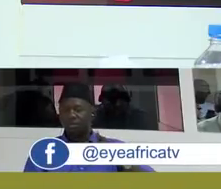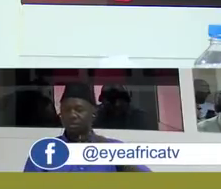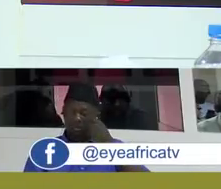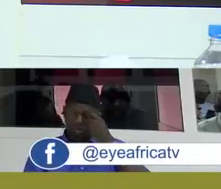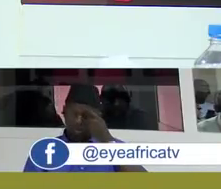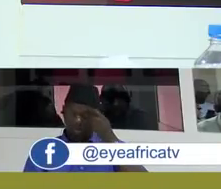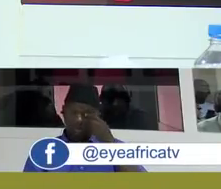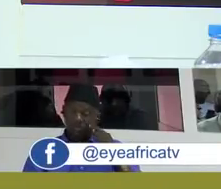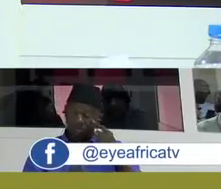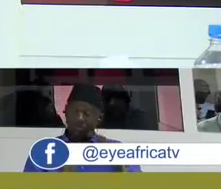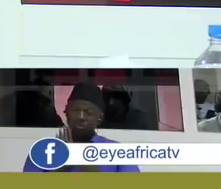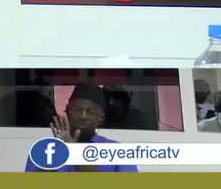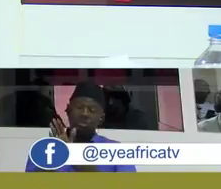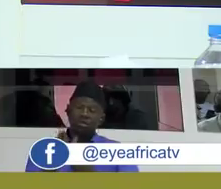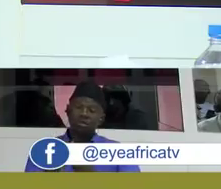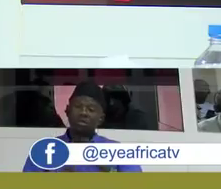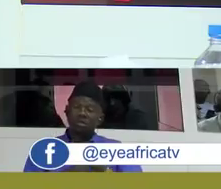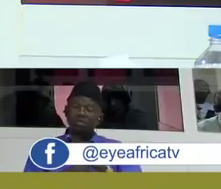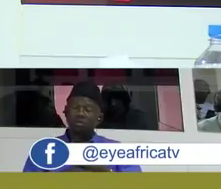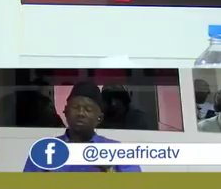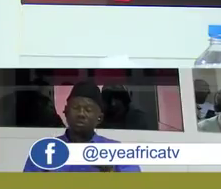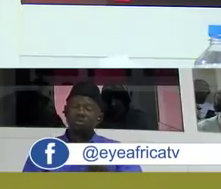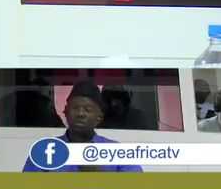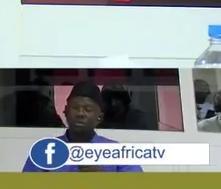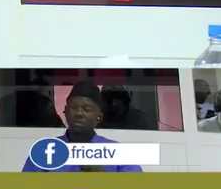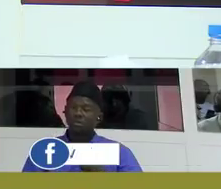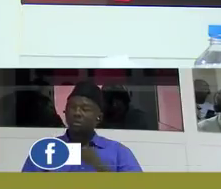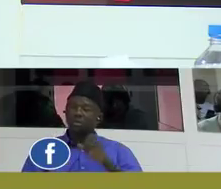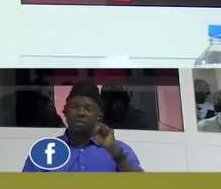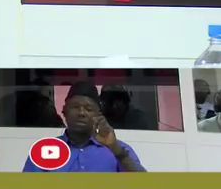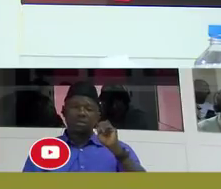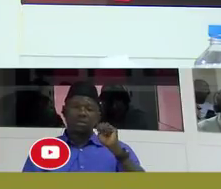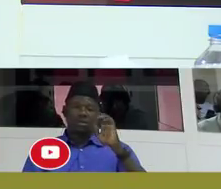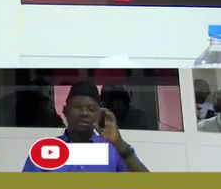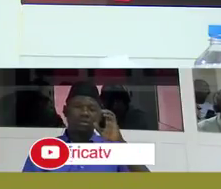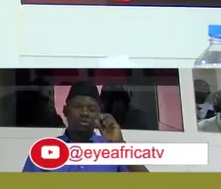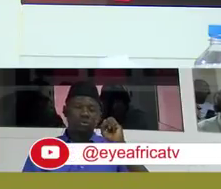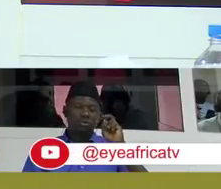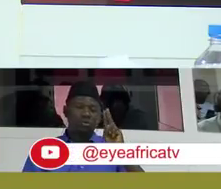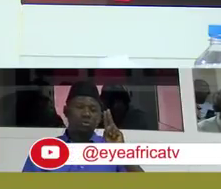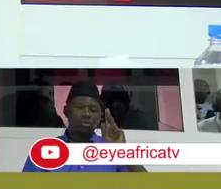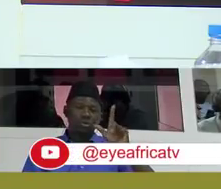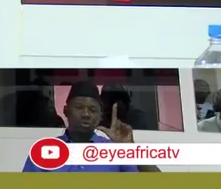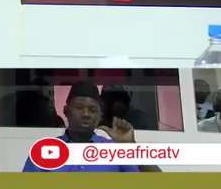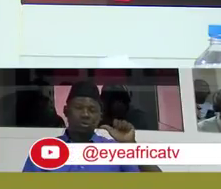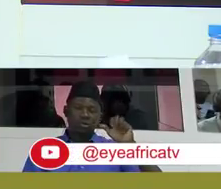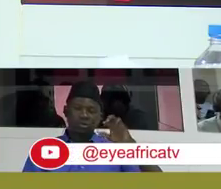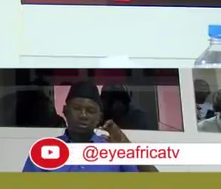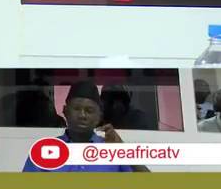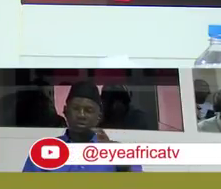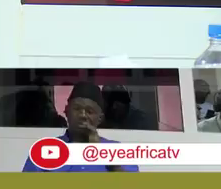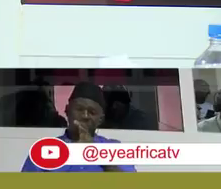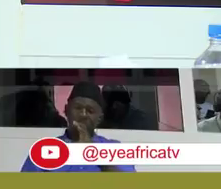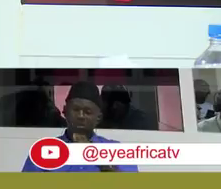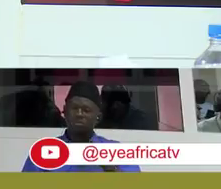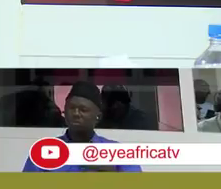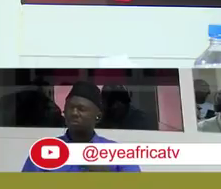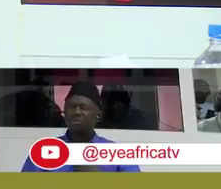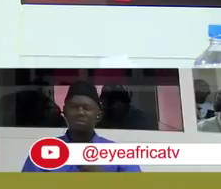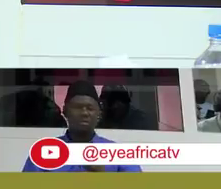state, was the single most dramatic act of President Yaya A.